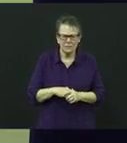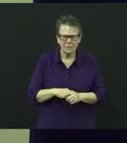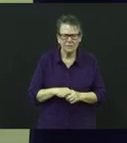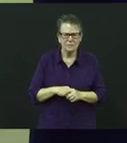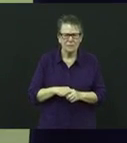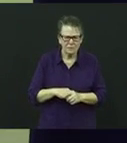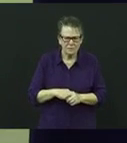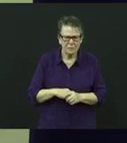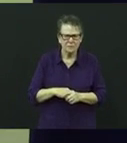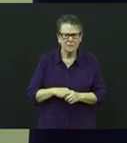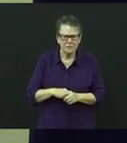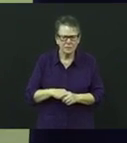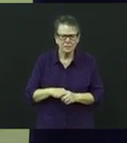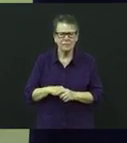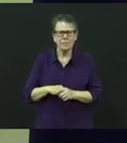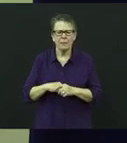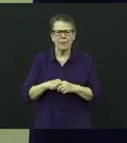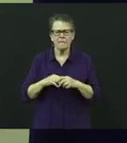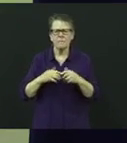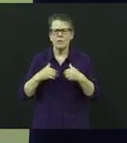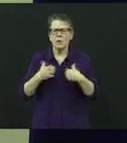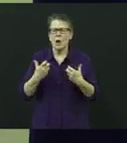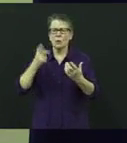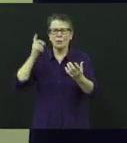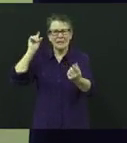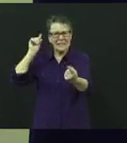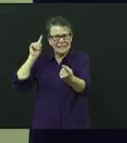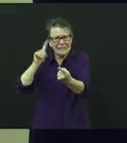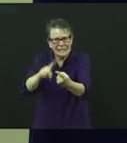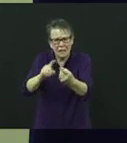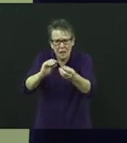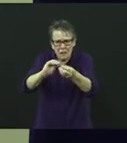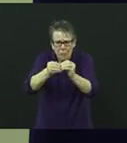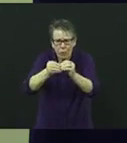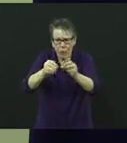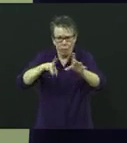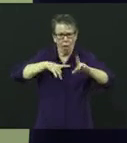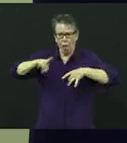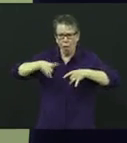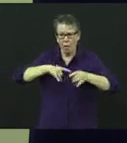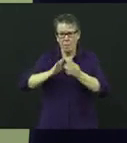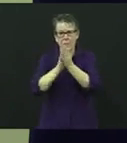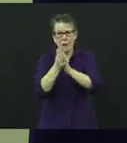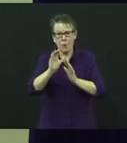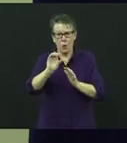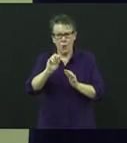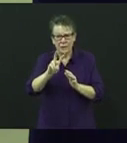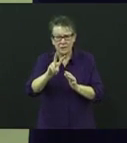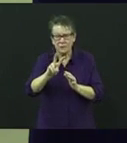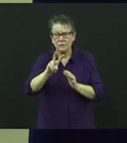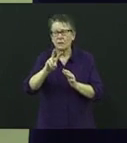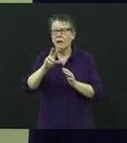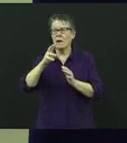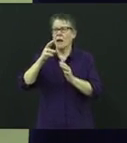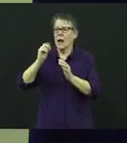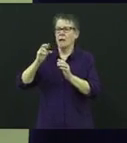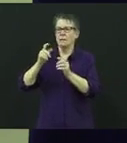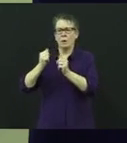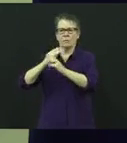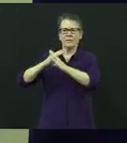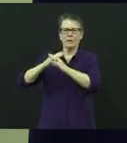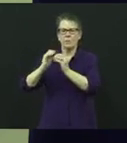we have the same number of people who get infected, and we fail in our efforts to lower the number, and we will not fail, by the way,